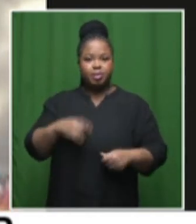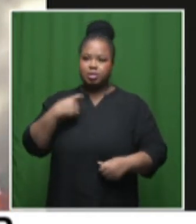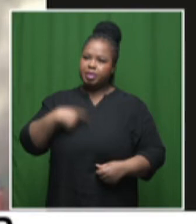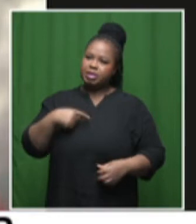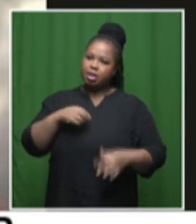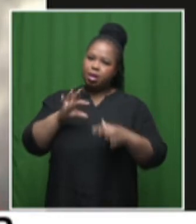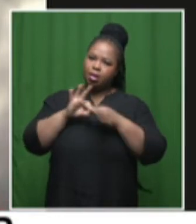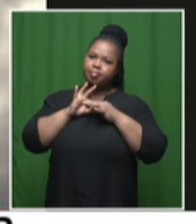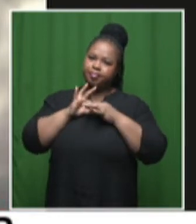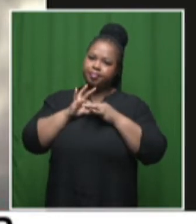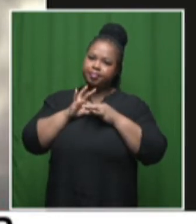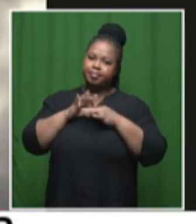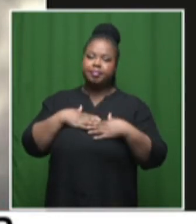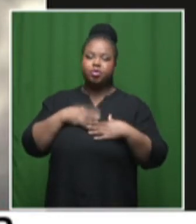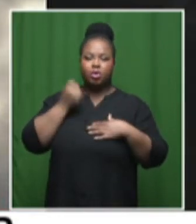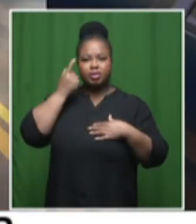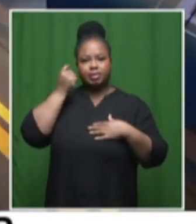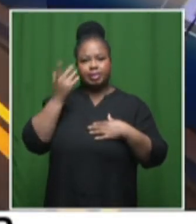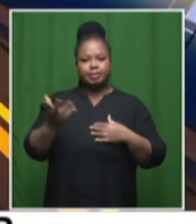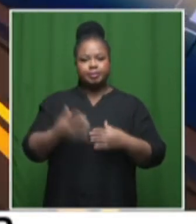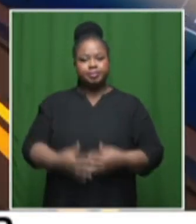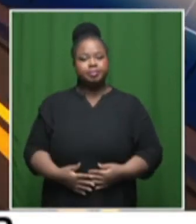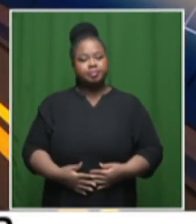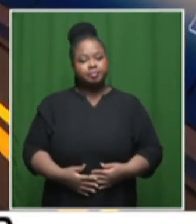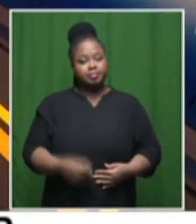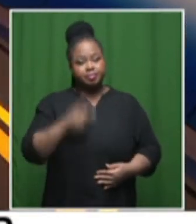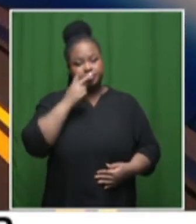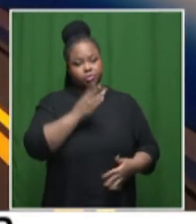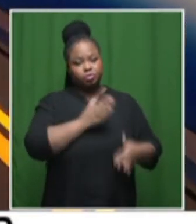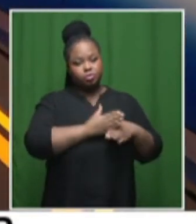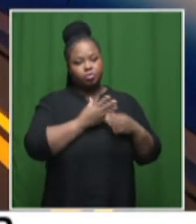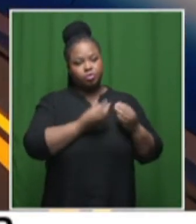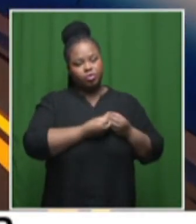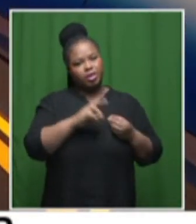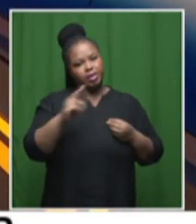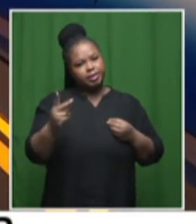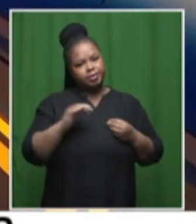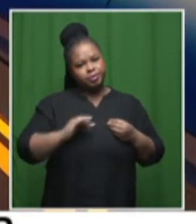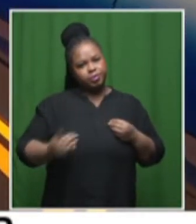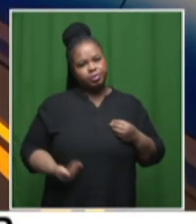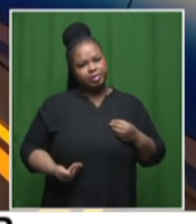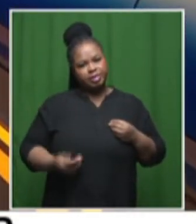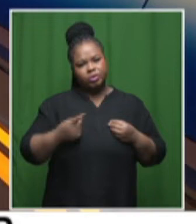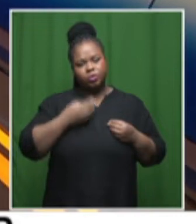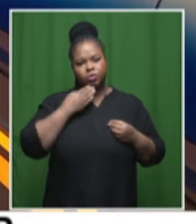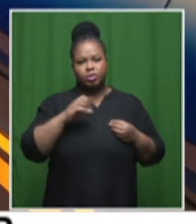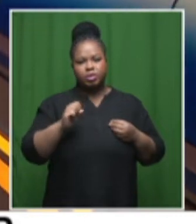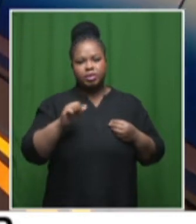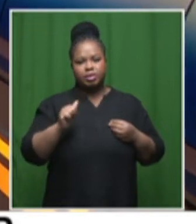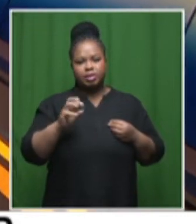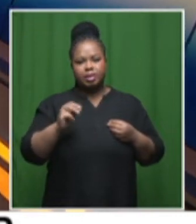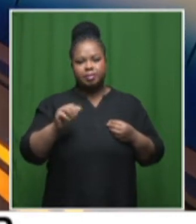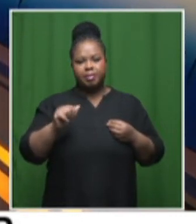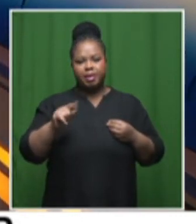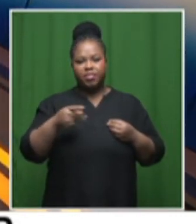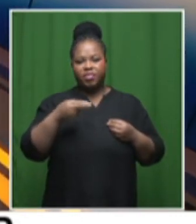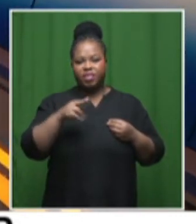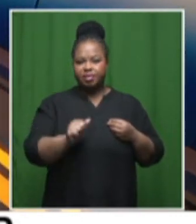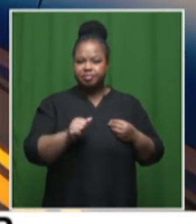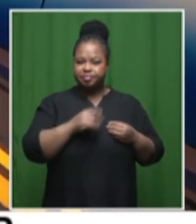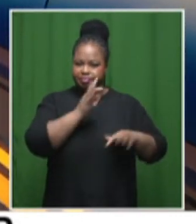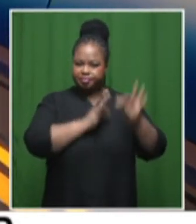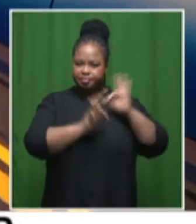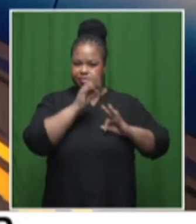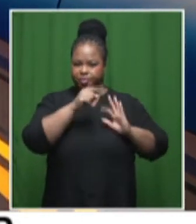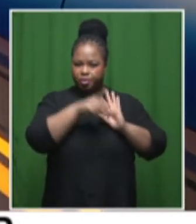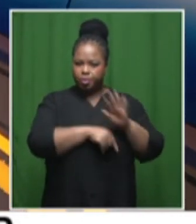relate to the show. Sure. And I see that you've worked alongside another acclaimed female curator, Samantha Modisenyane. Tell us more